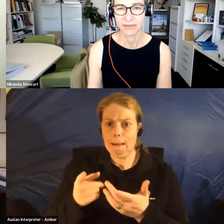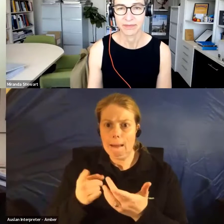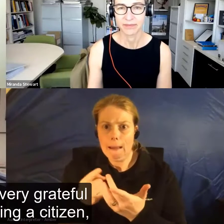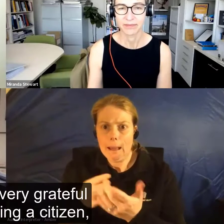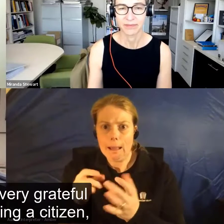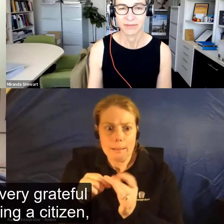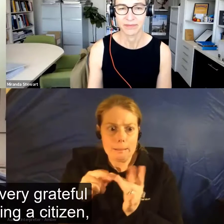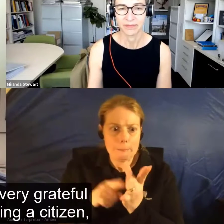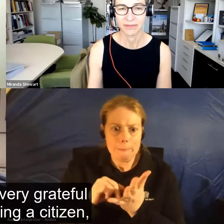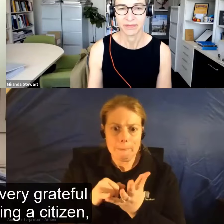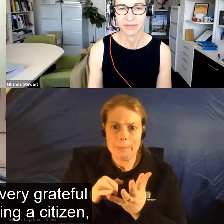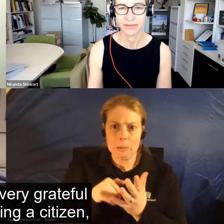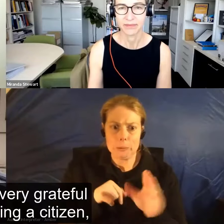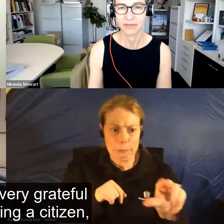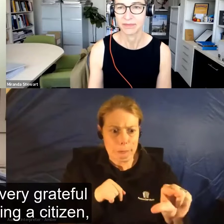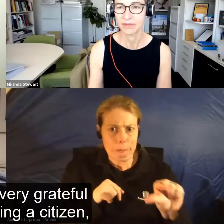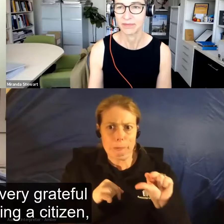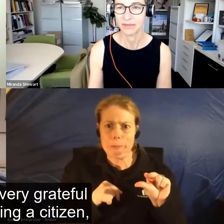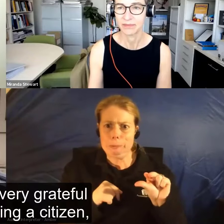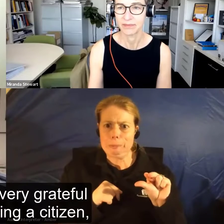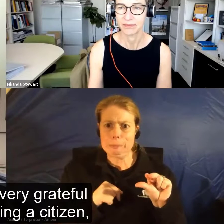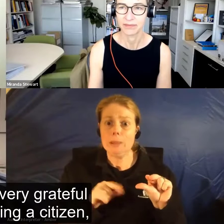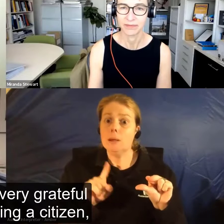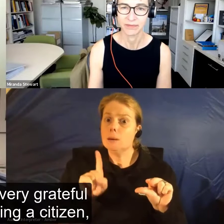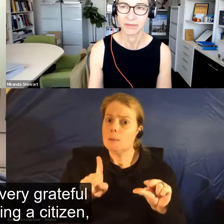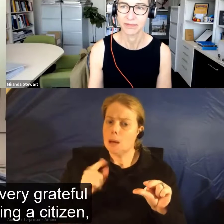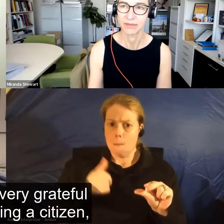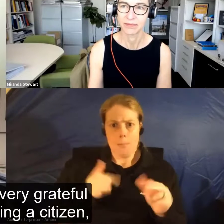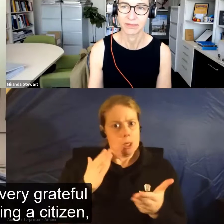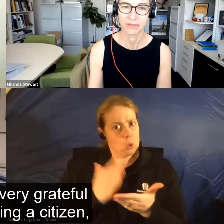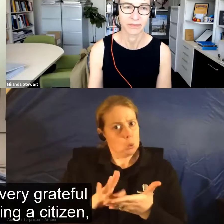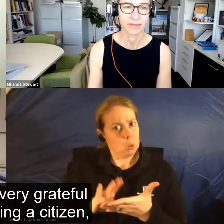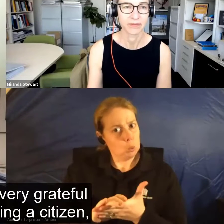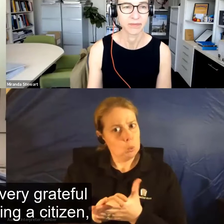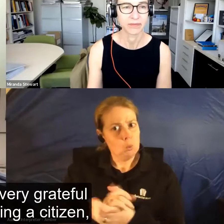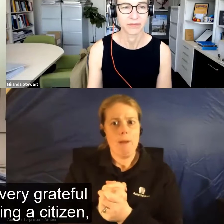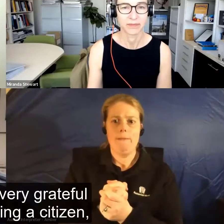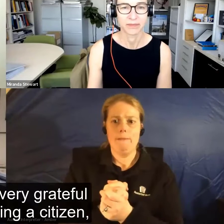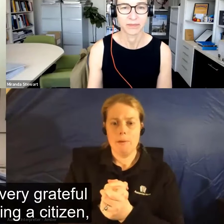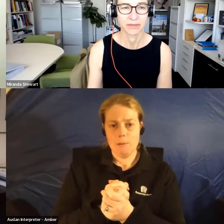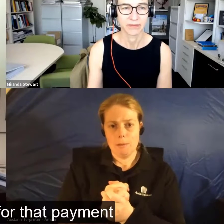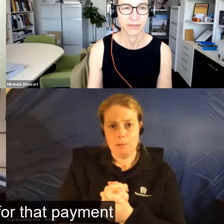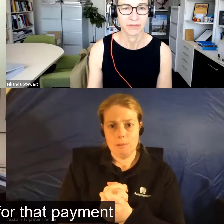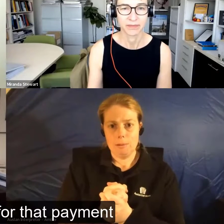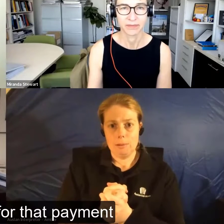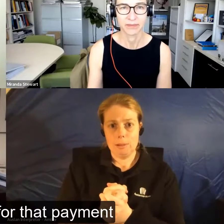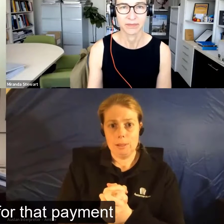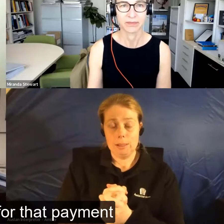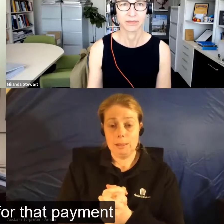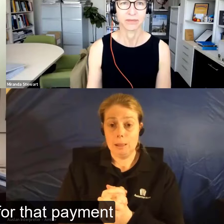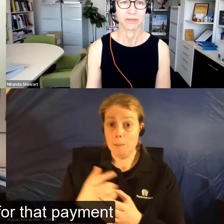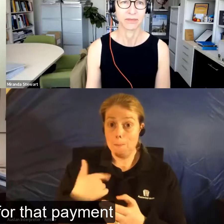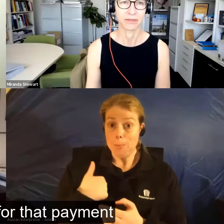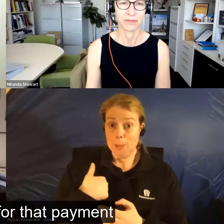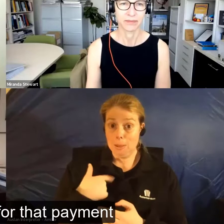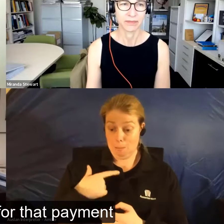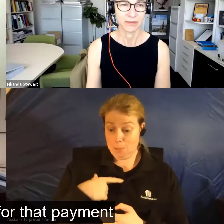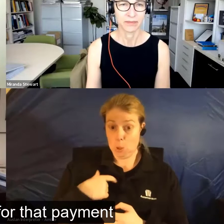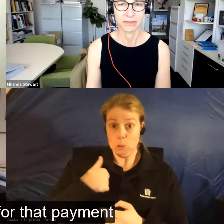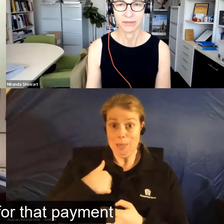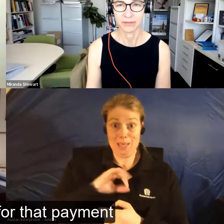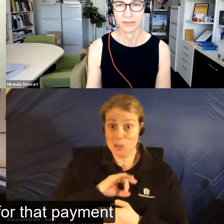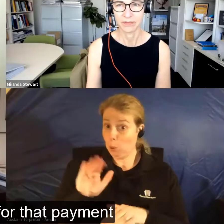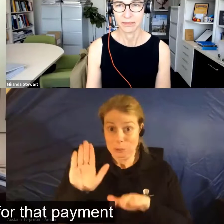I am very, very grateful that not being a citizen, I was eligible for